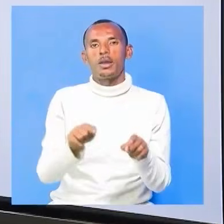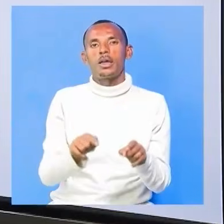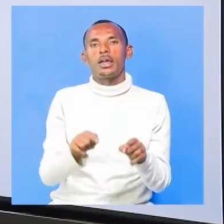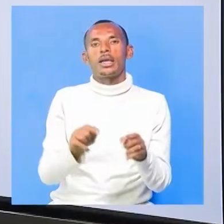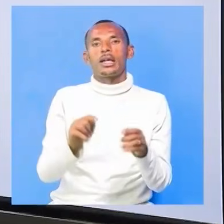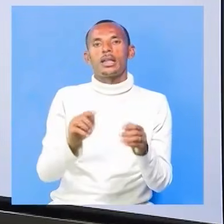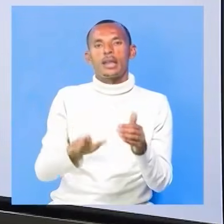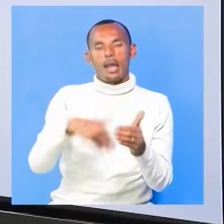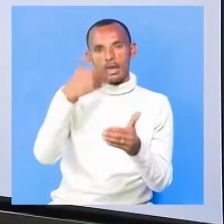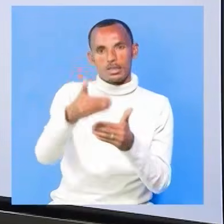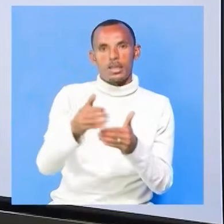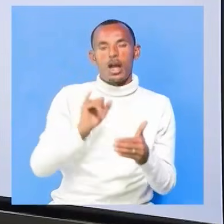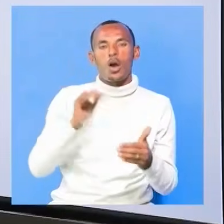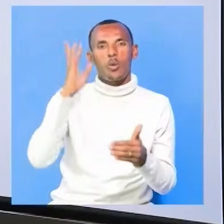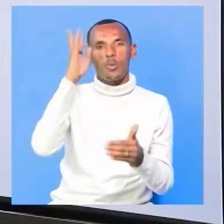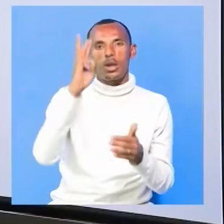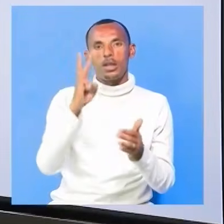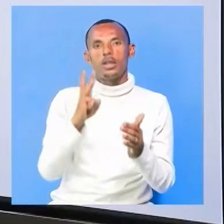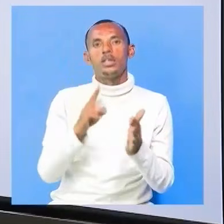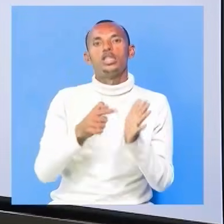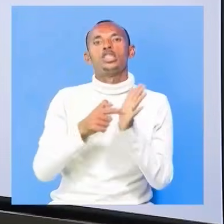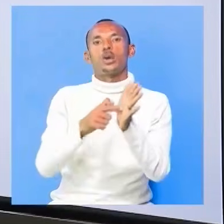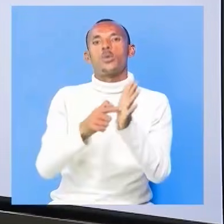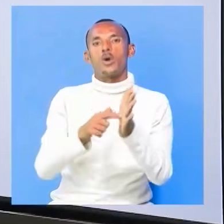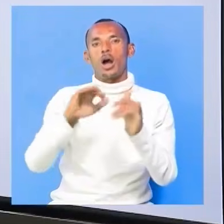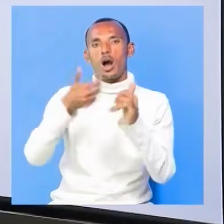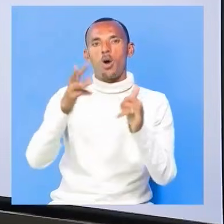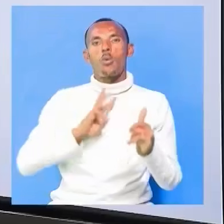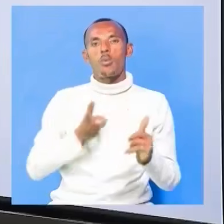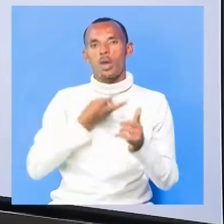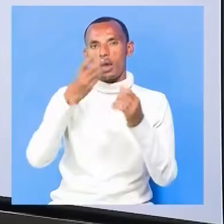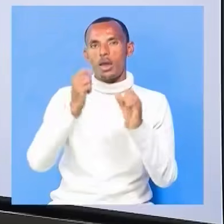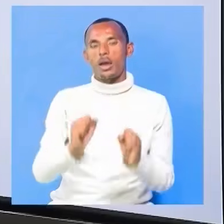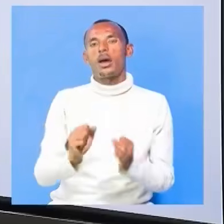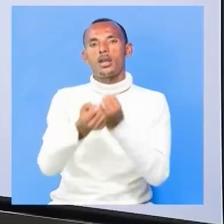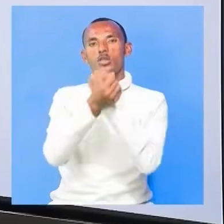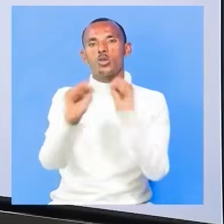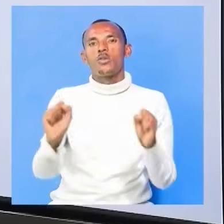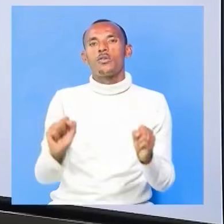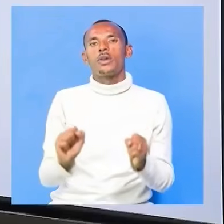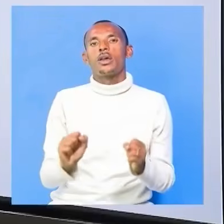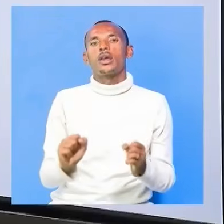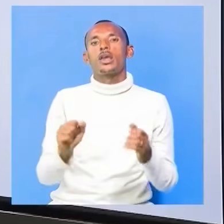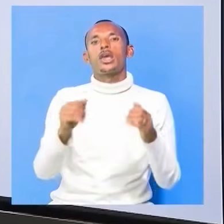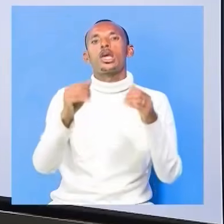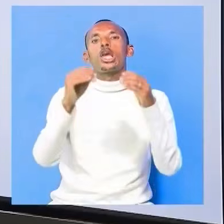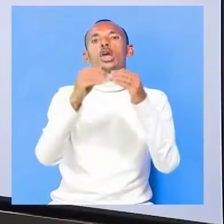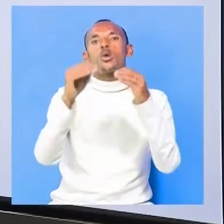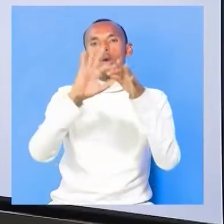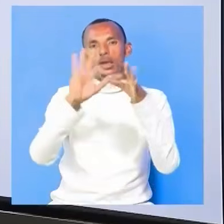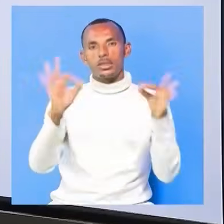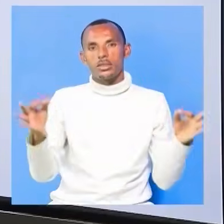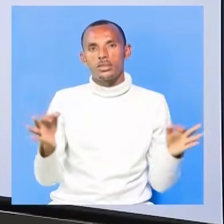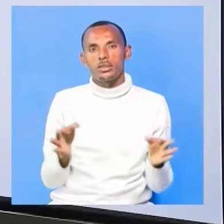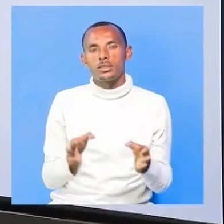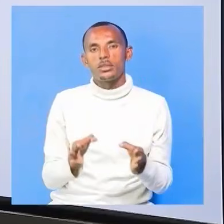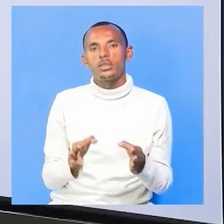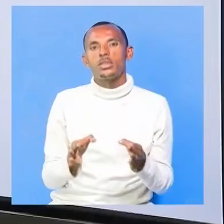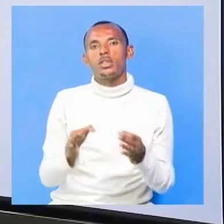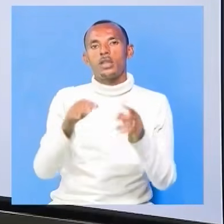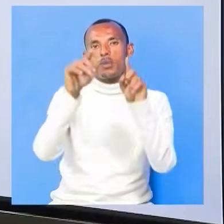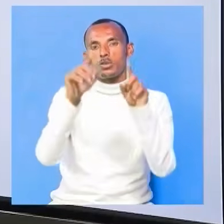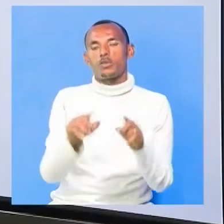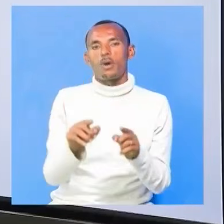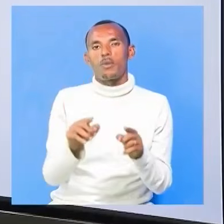value. Next, I will show you how you can solve equations containing absolute values.